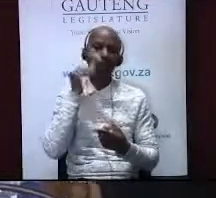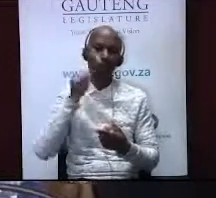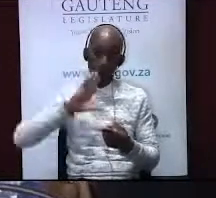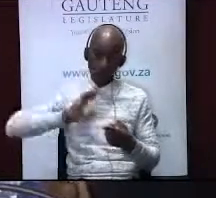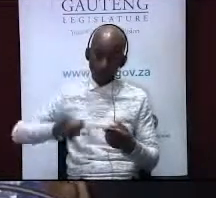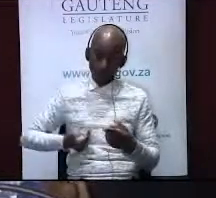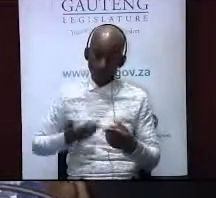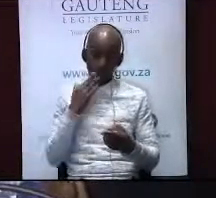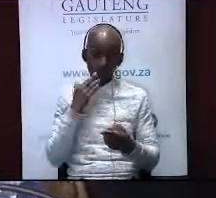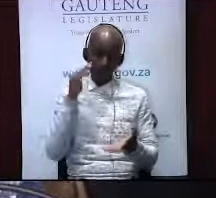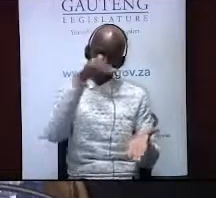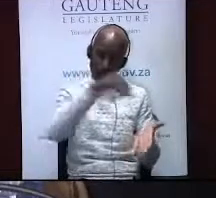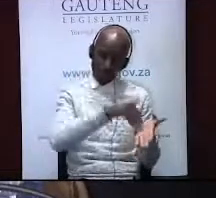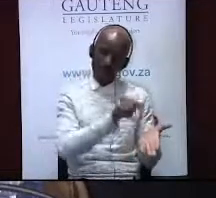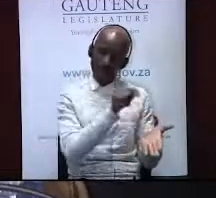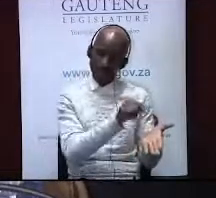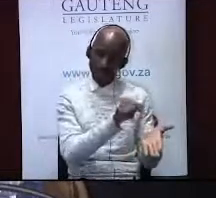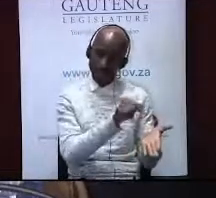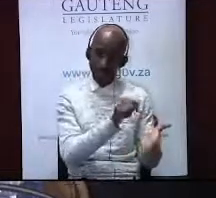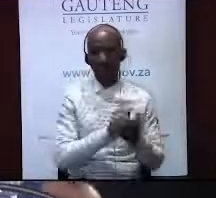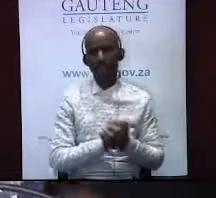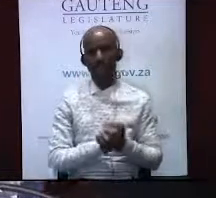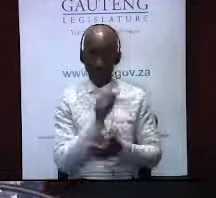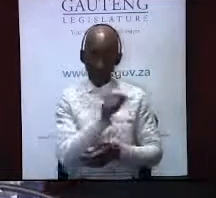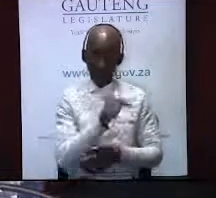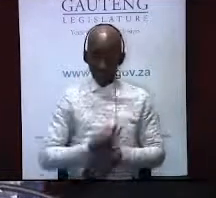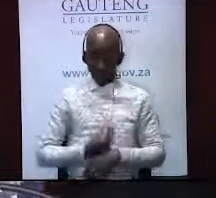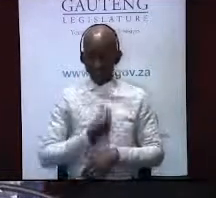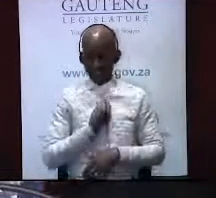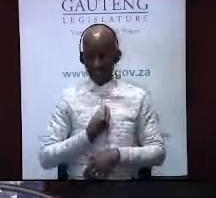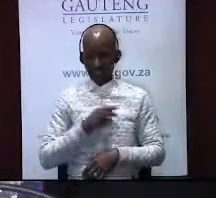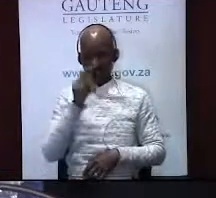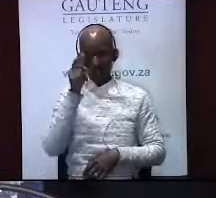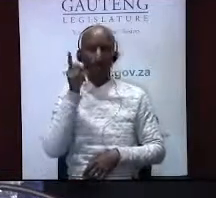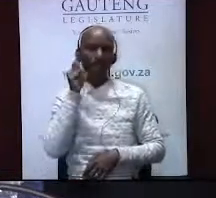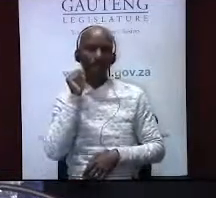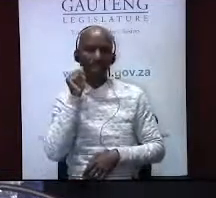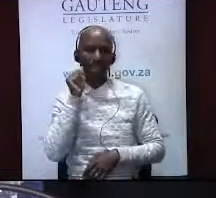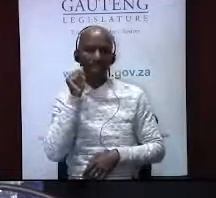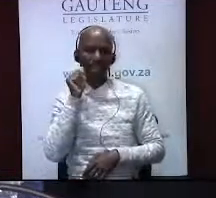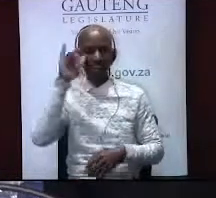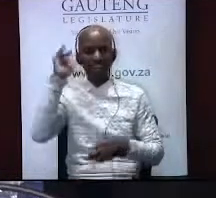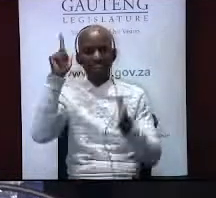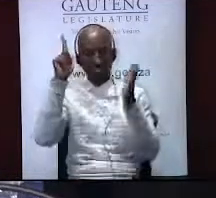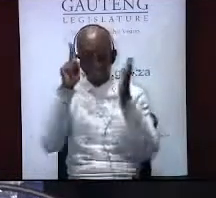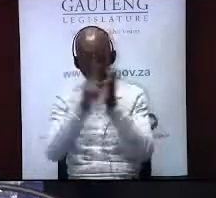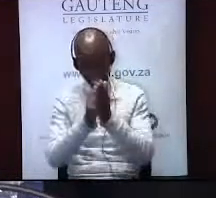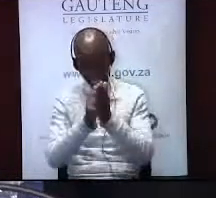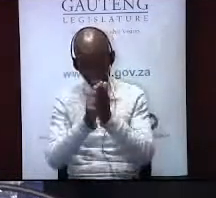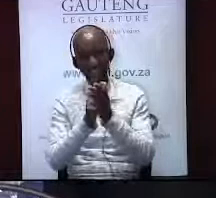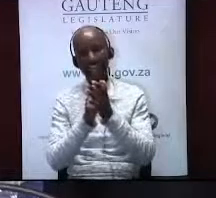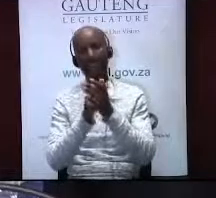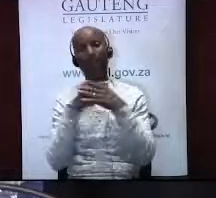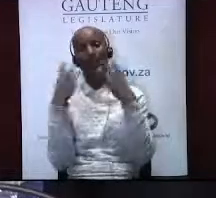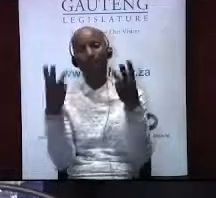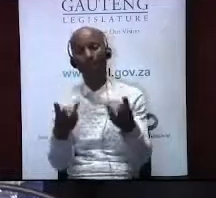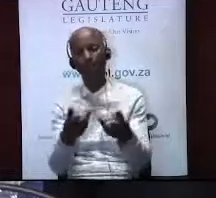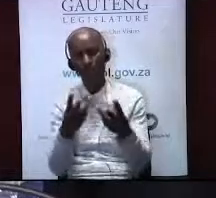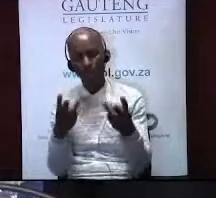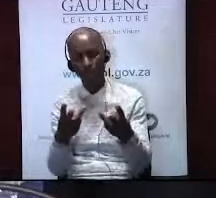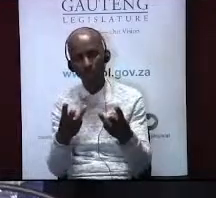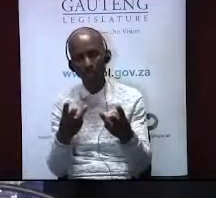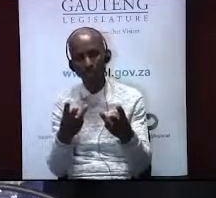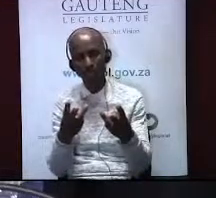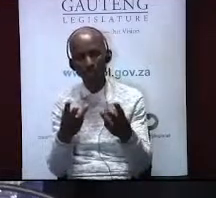when we get there, these young men, foreigners, illegal foreigners,